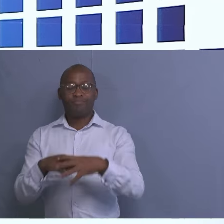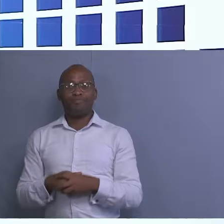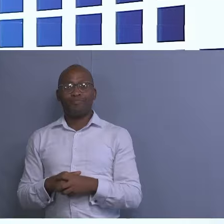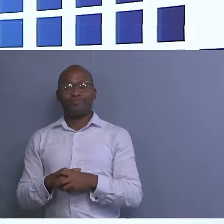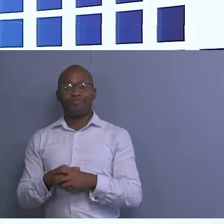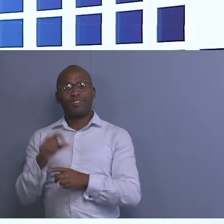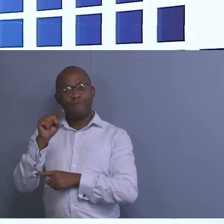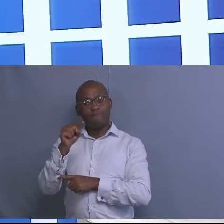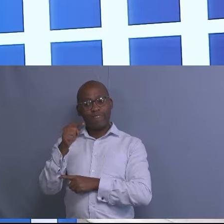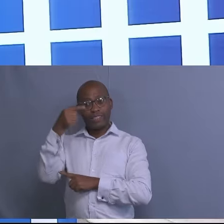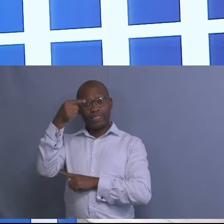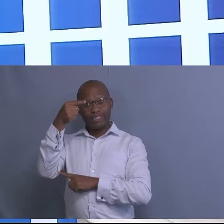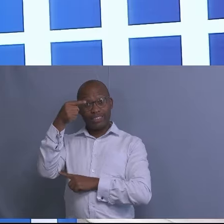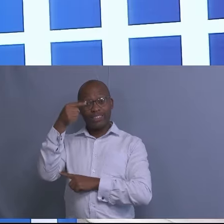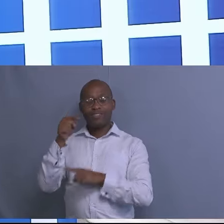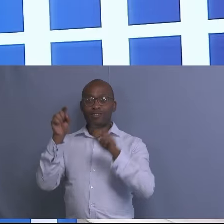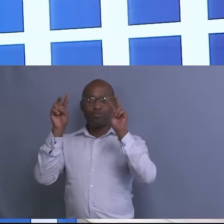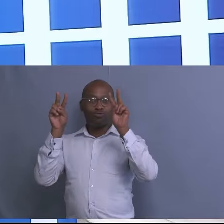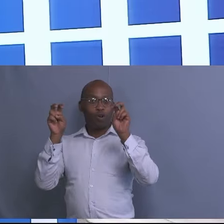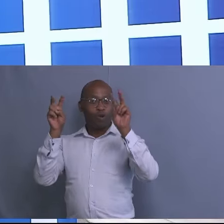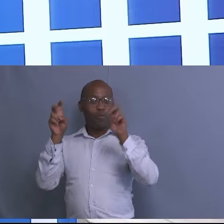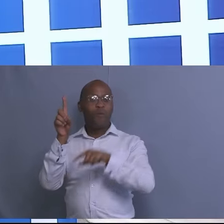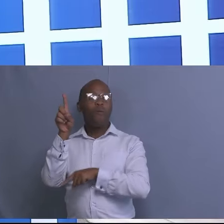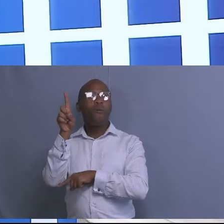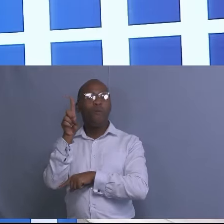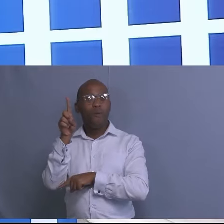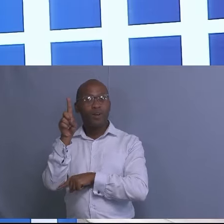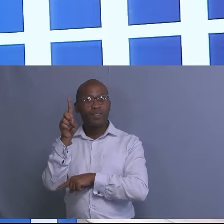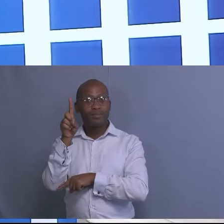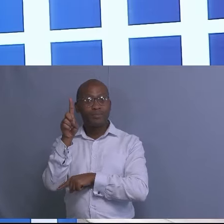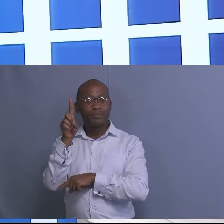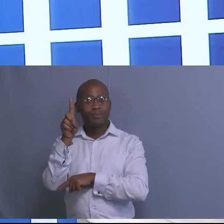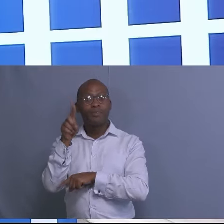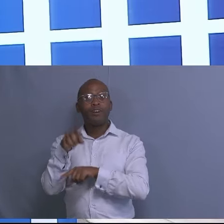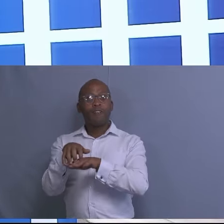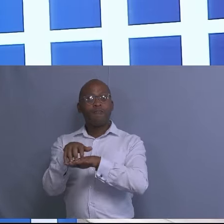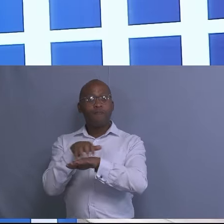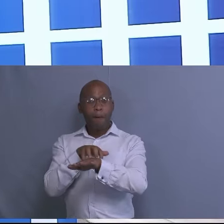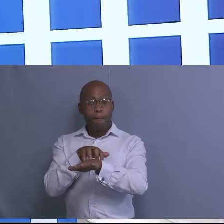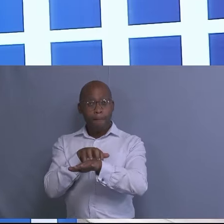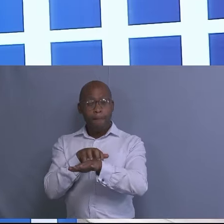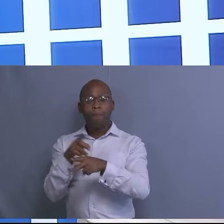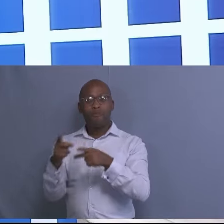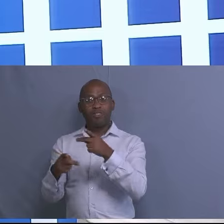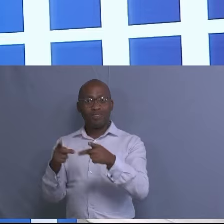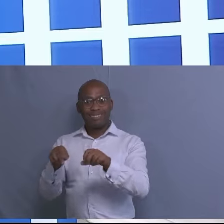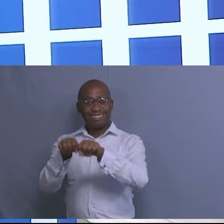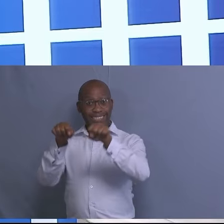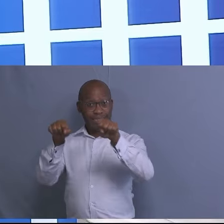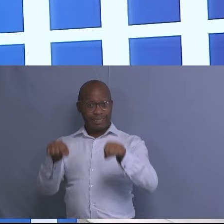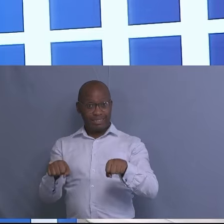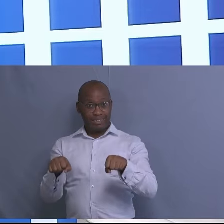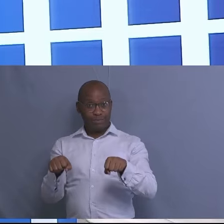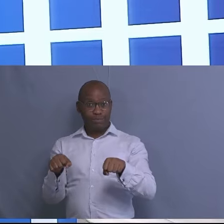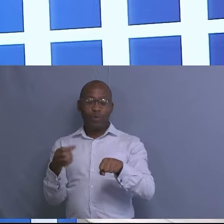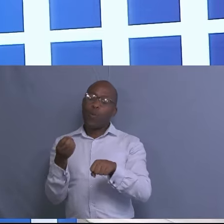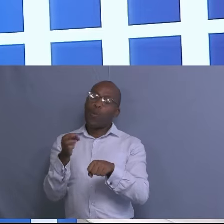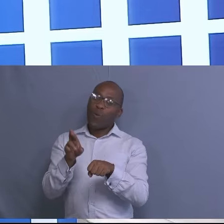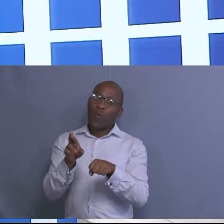topic, that is farming or production systems and methods. This topic